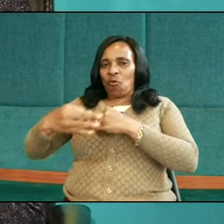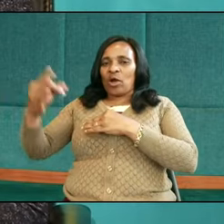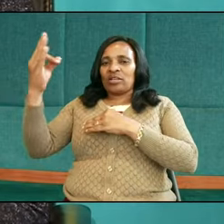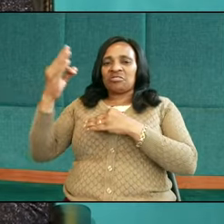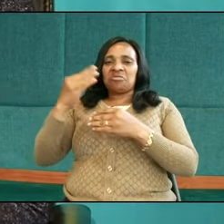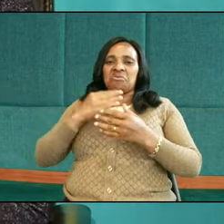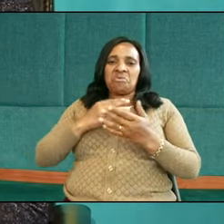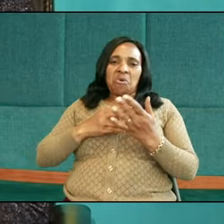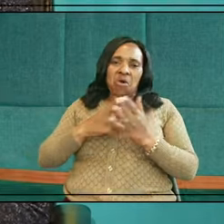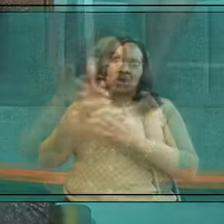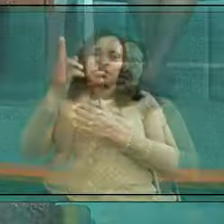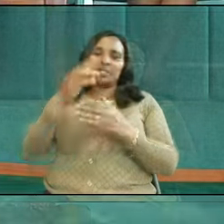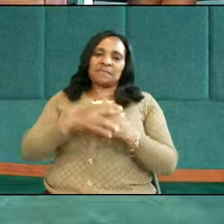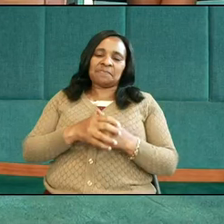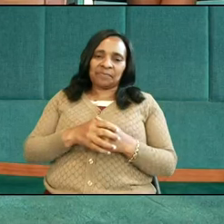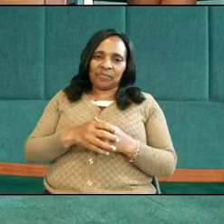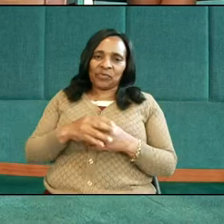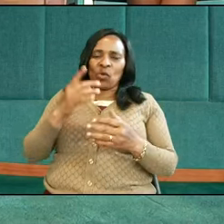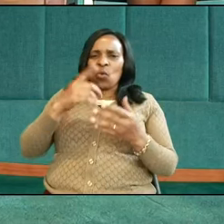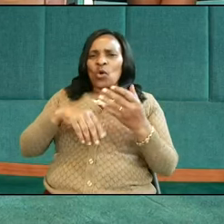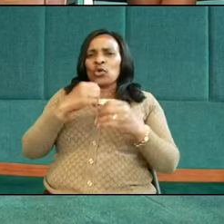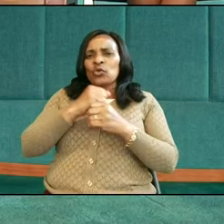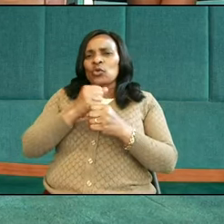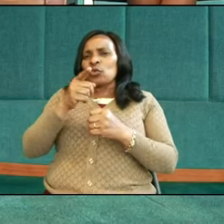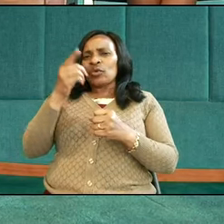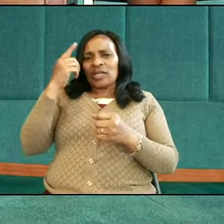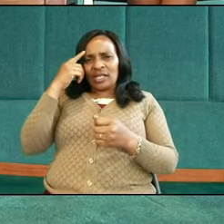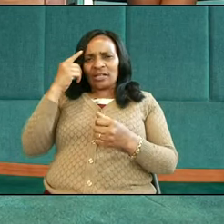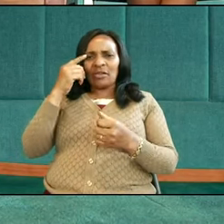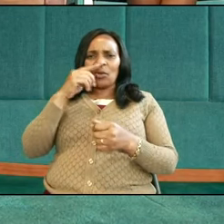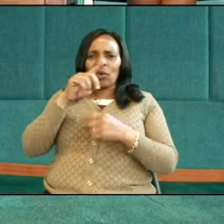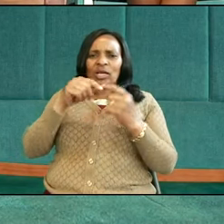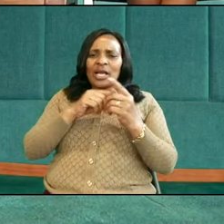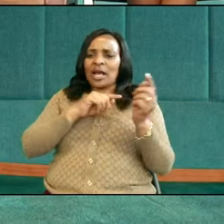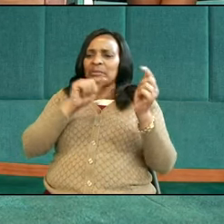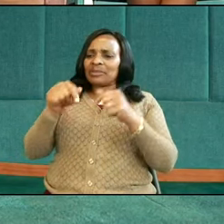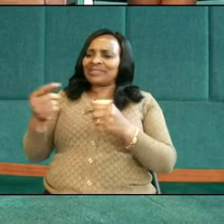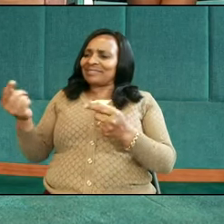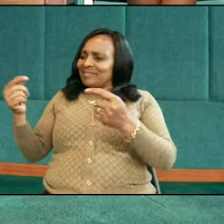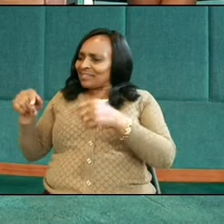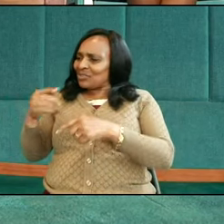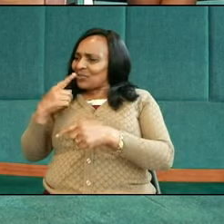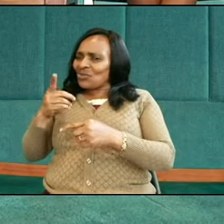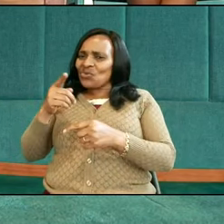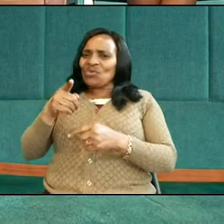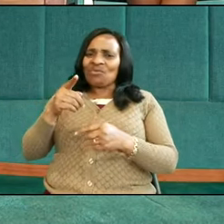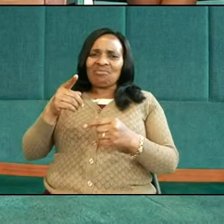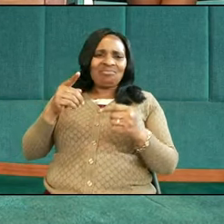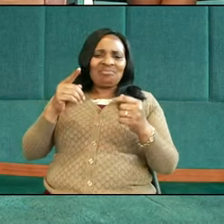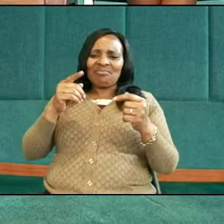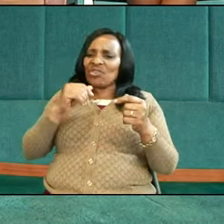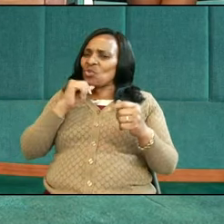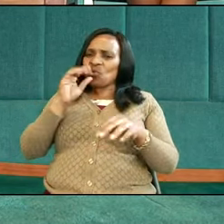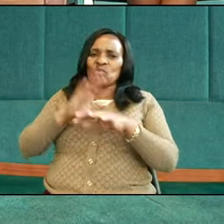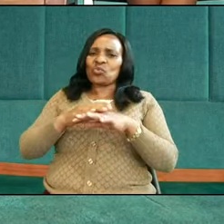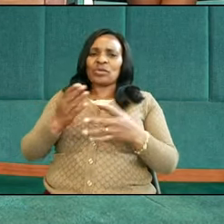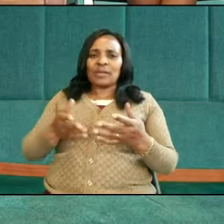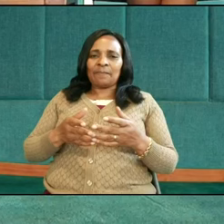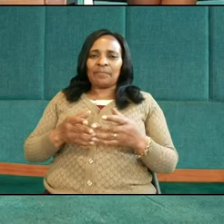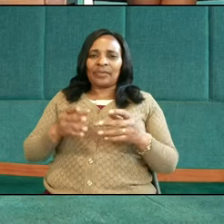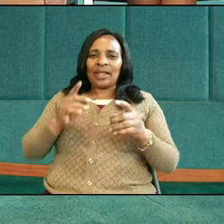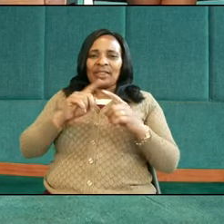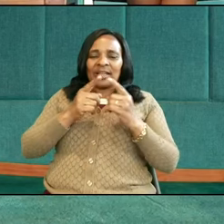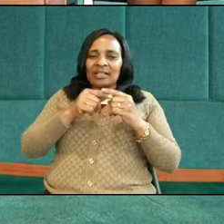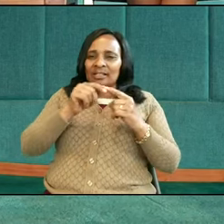Mm-hmm. Okay. What about you guys? What do you think when somebody comes and tells you off? Or I think the